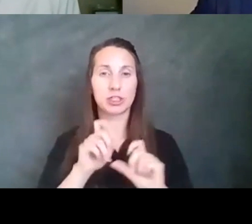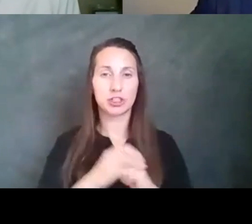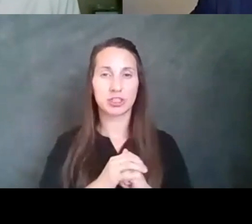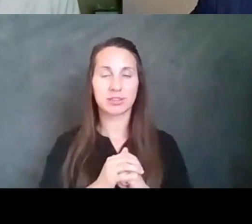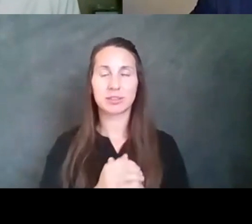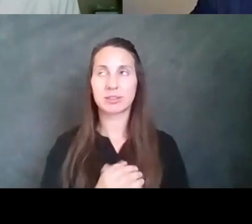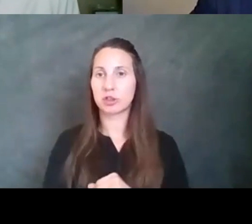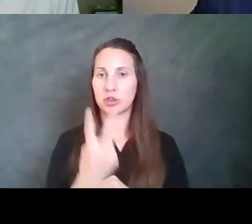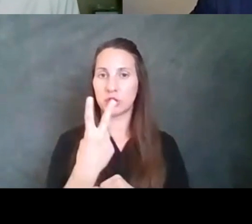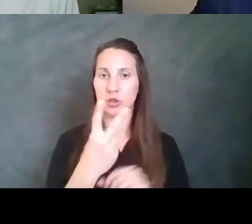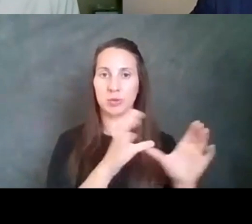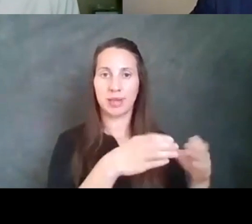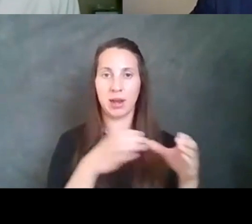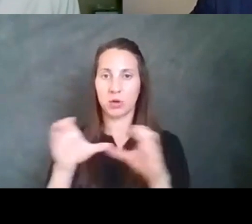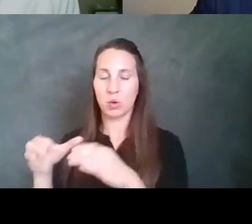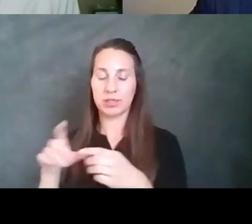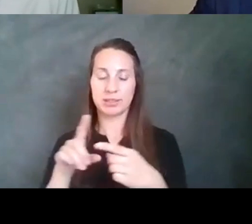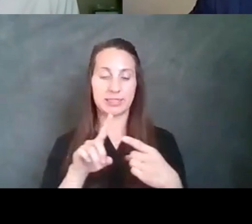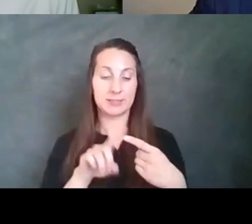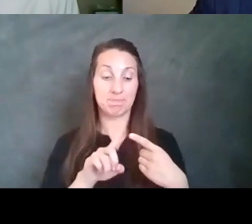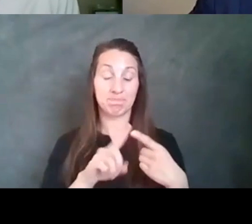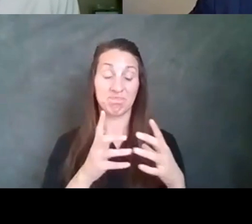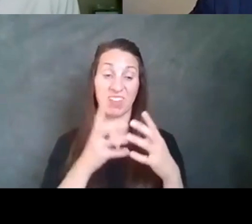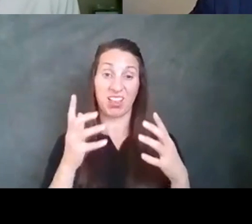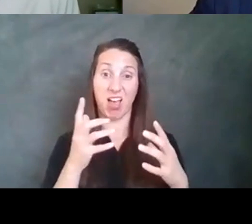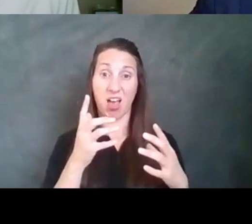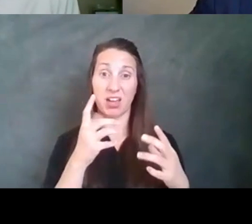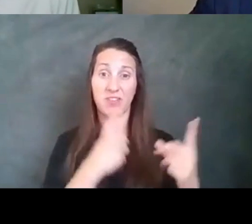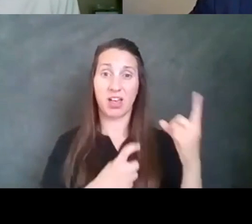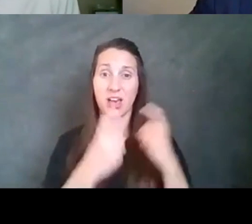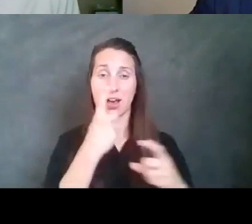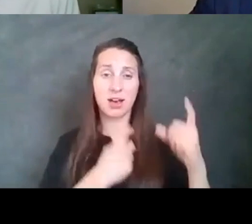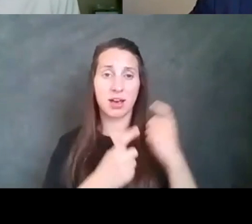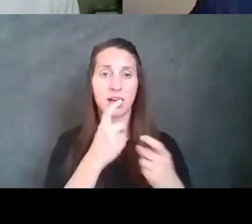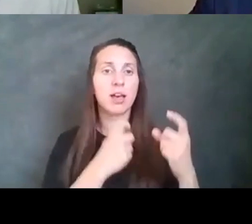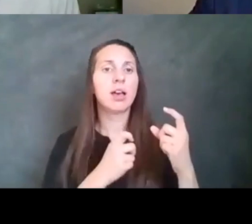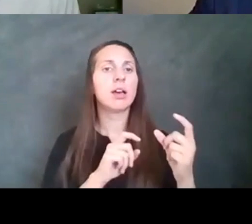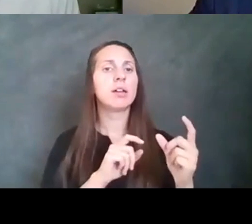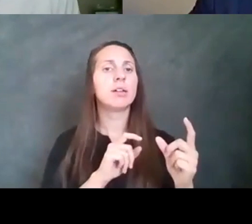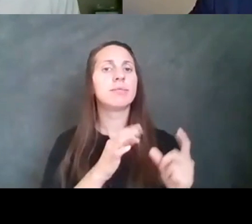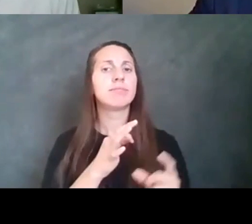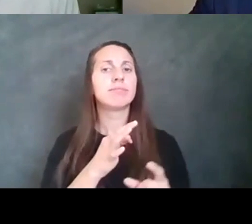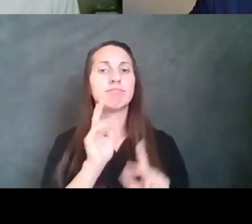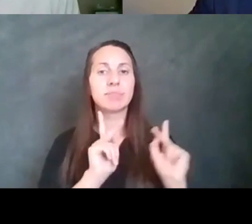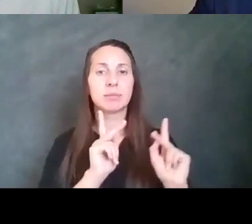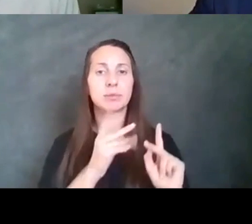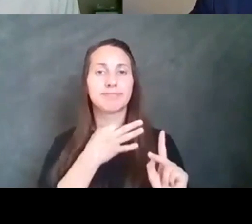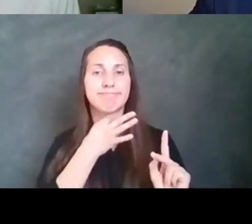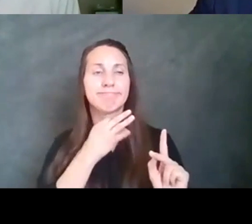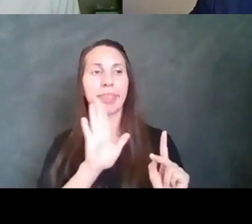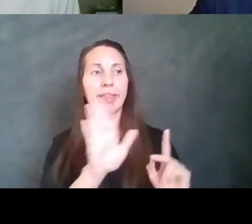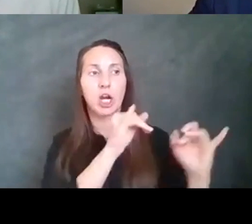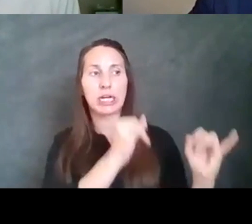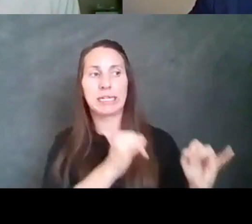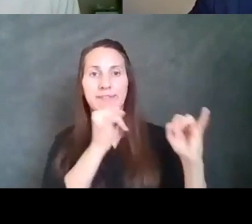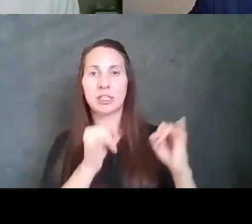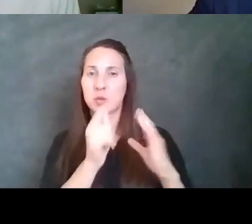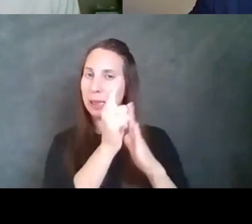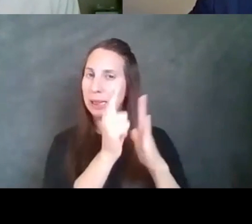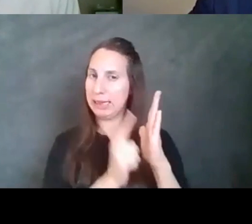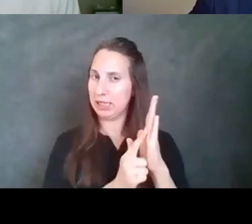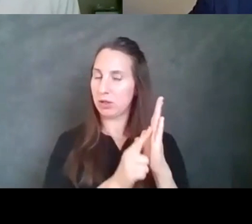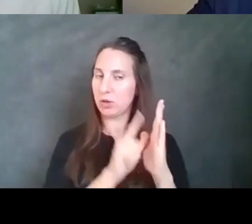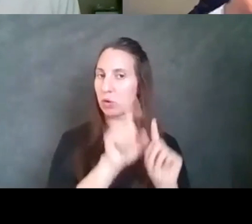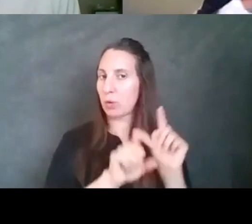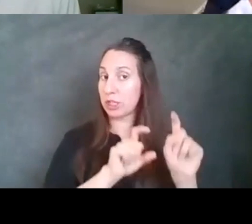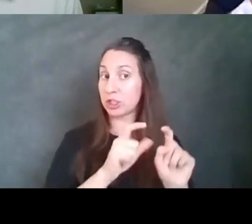categories. There's a lot of questions coming in that are people's individual sort of legal questions, and we'll